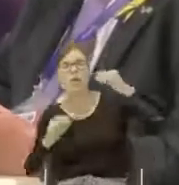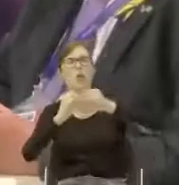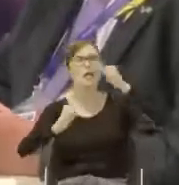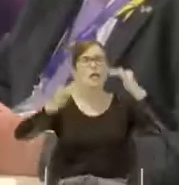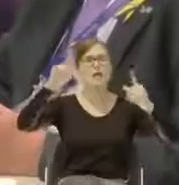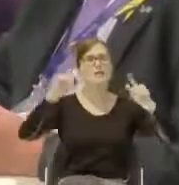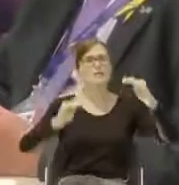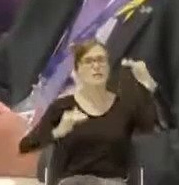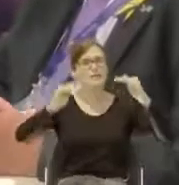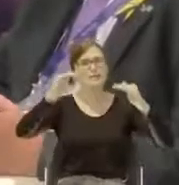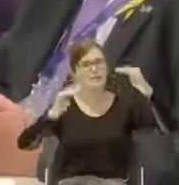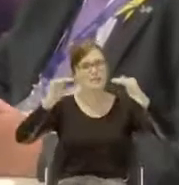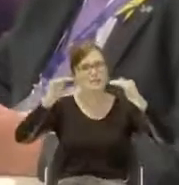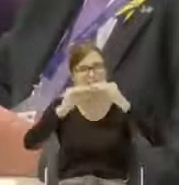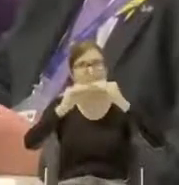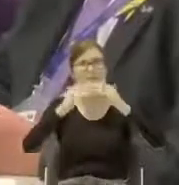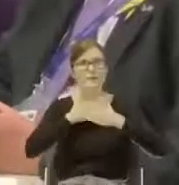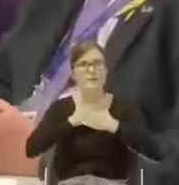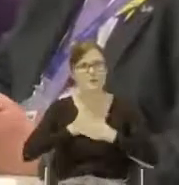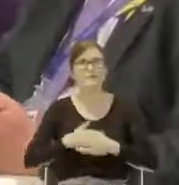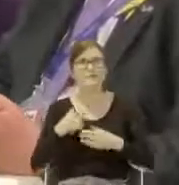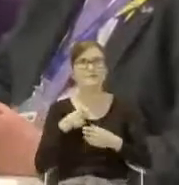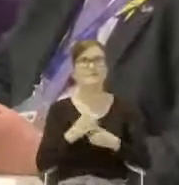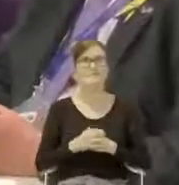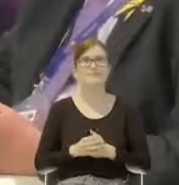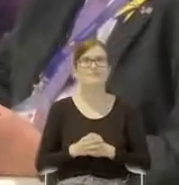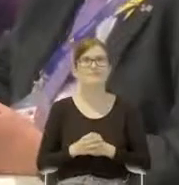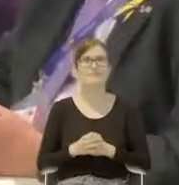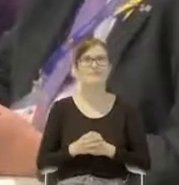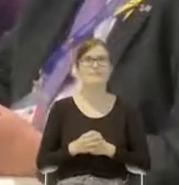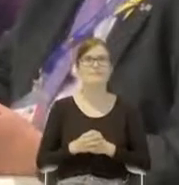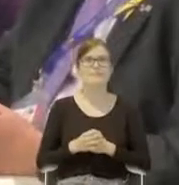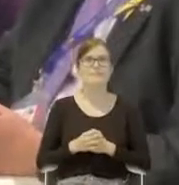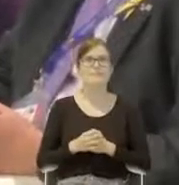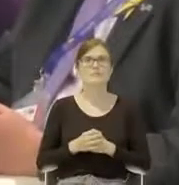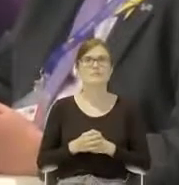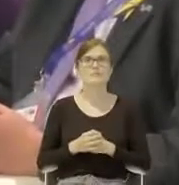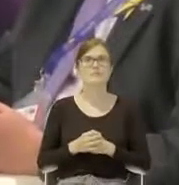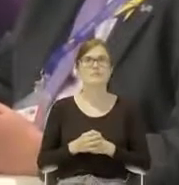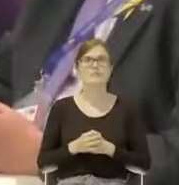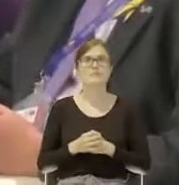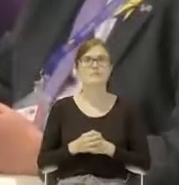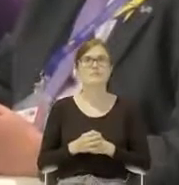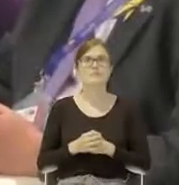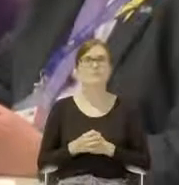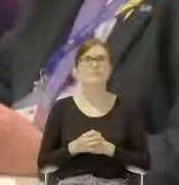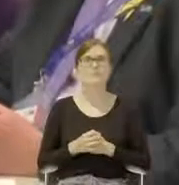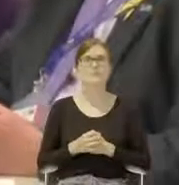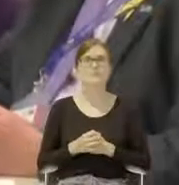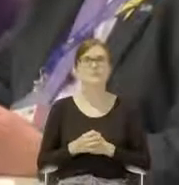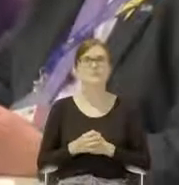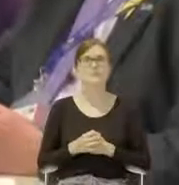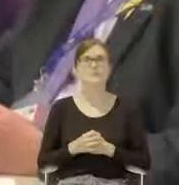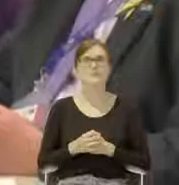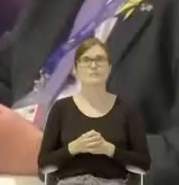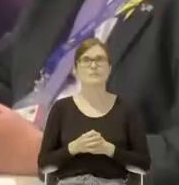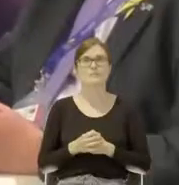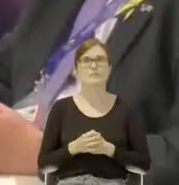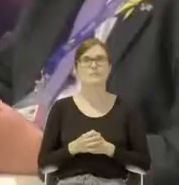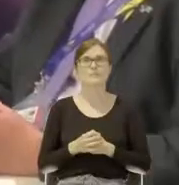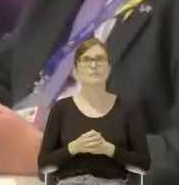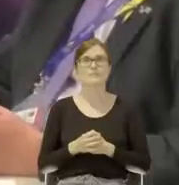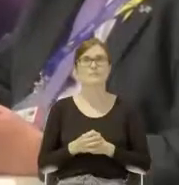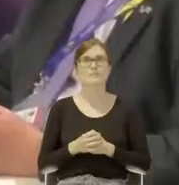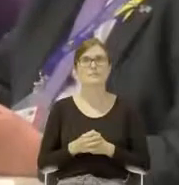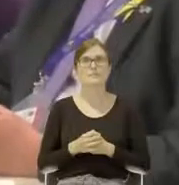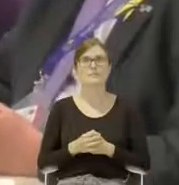the head of the government in Commonwealth countries has accepted and endorsed a resolution